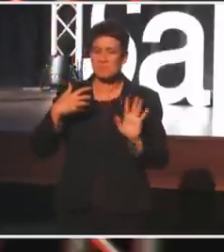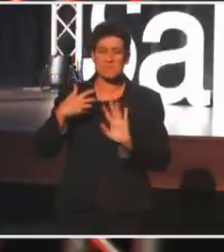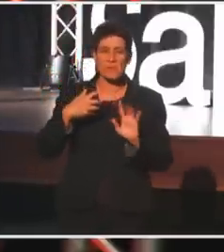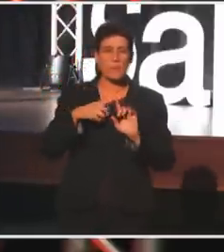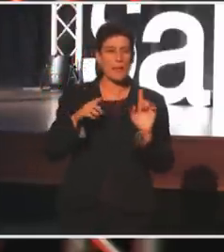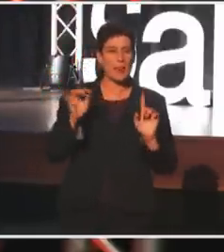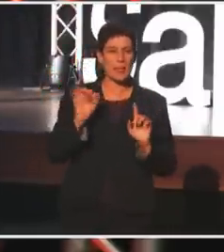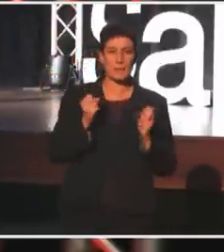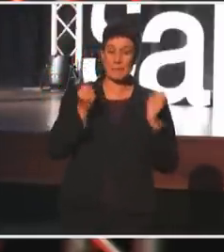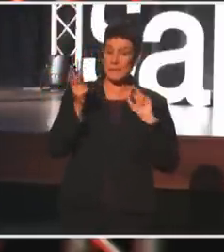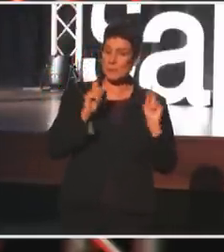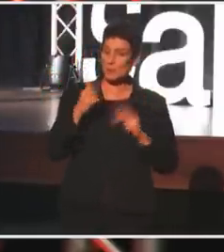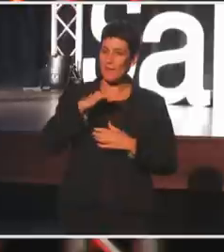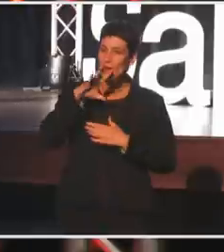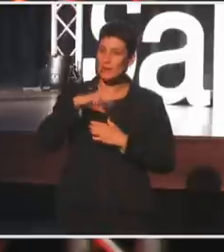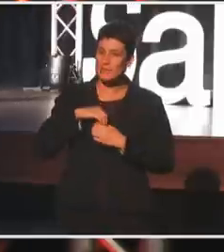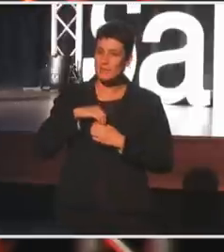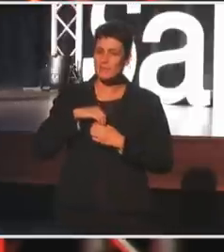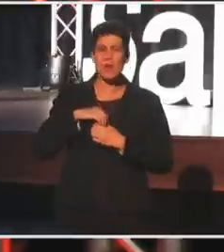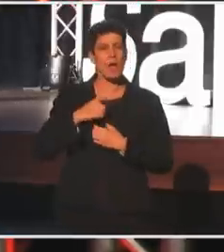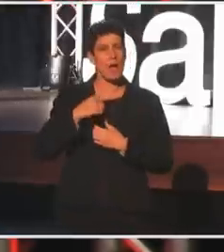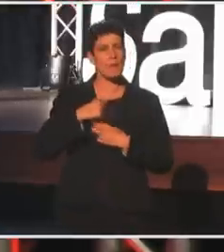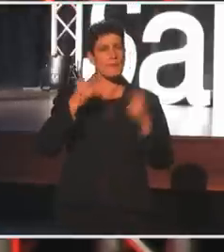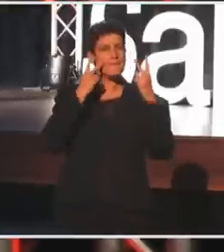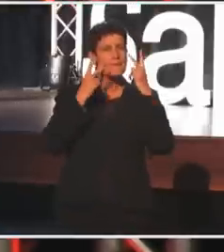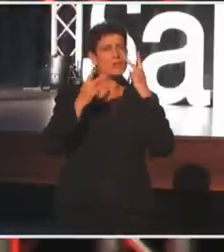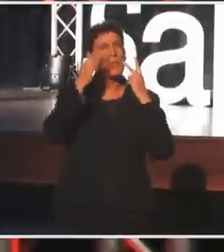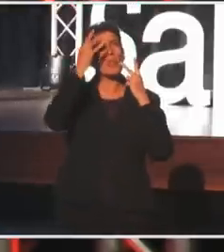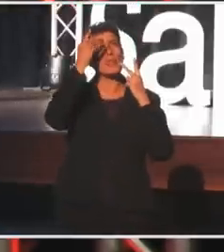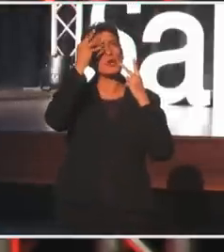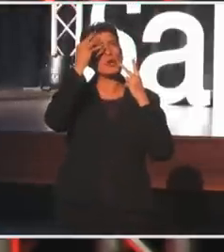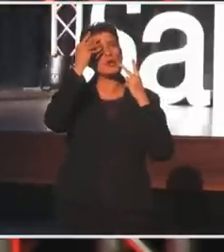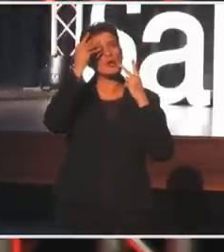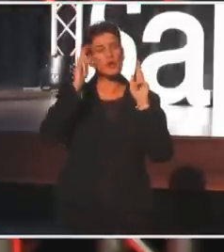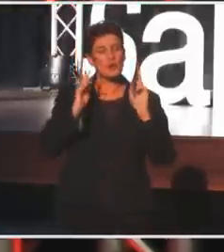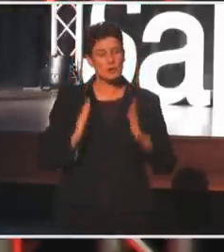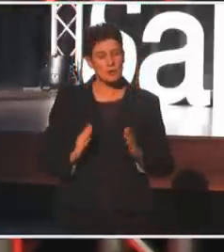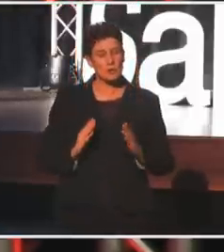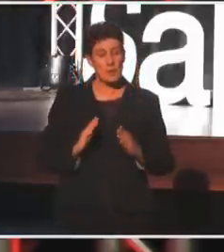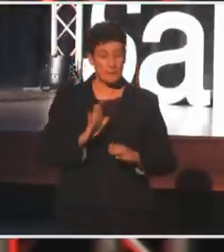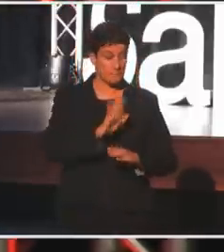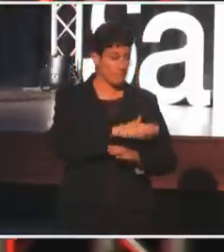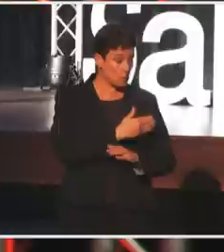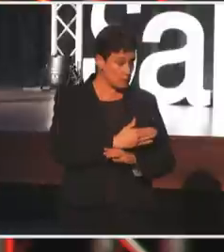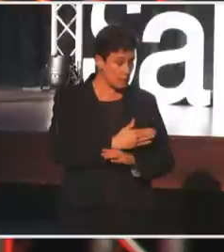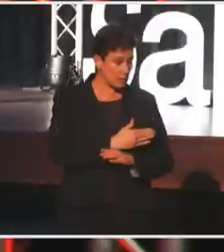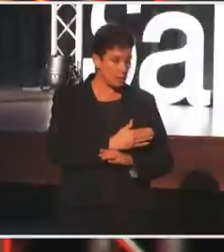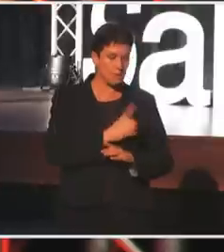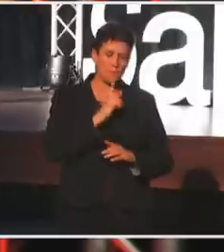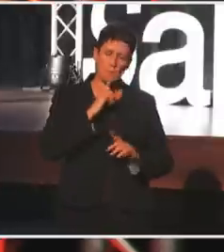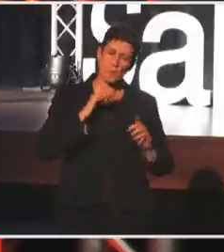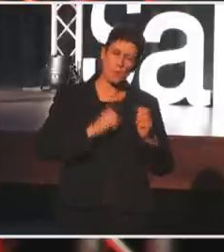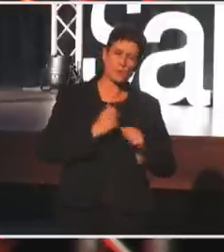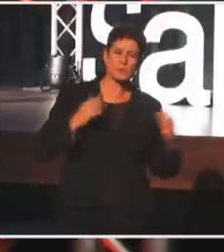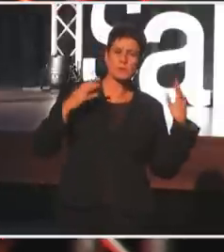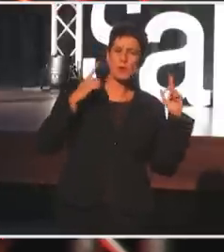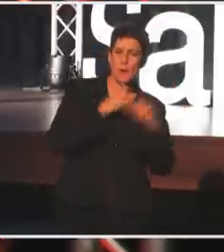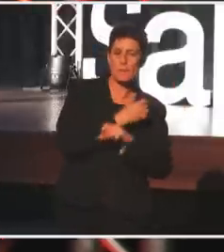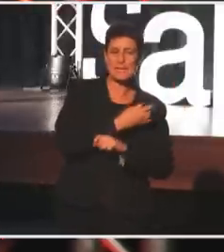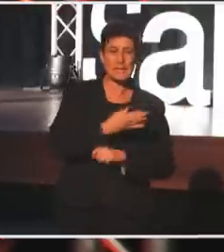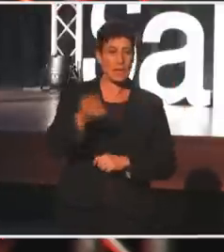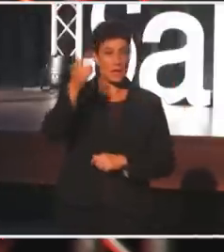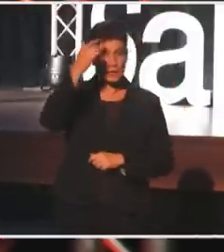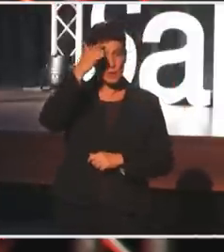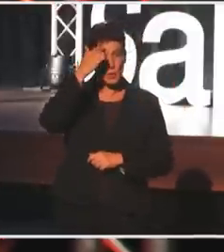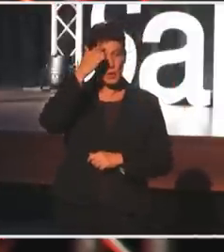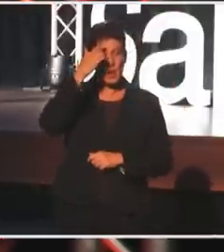people on the autism spectrum, I am a visual thinker. Music is the most complex thing that I know, and